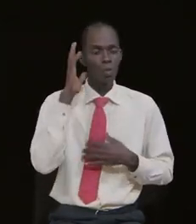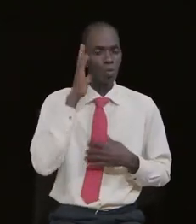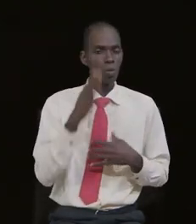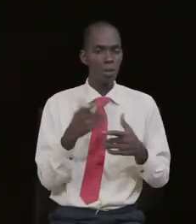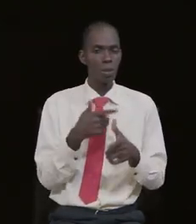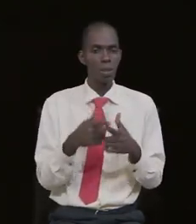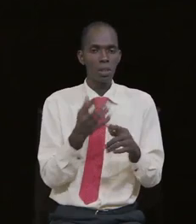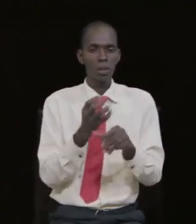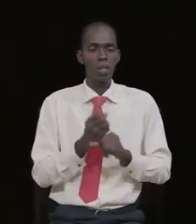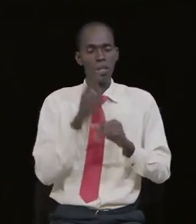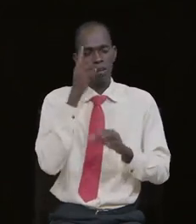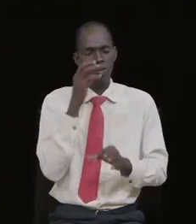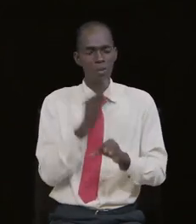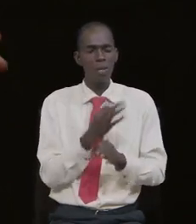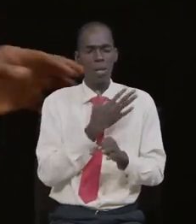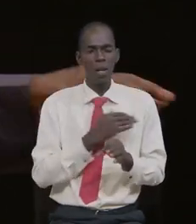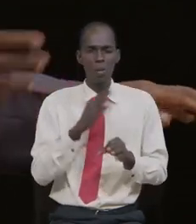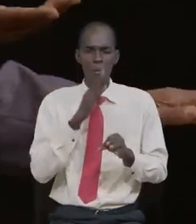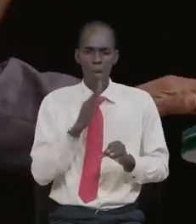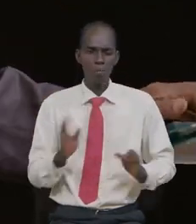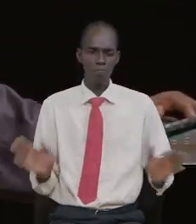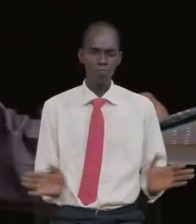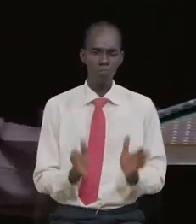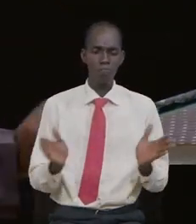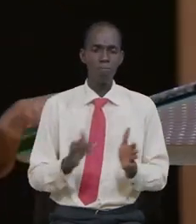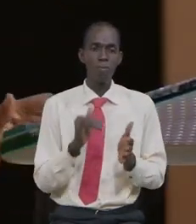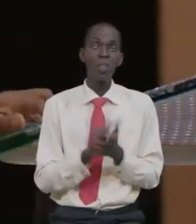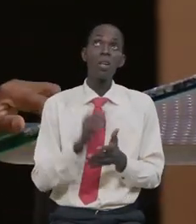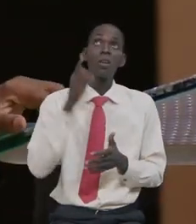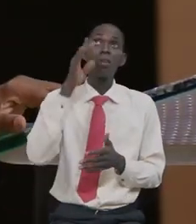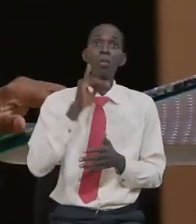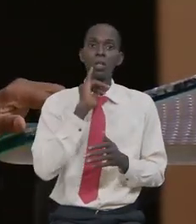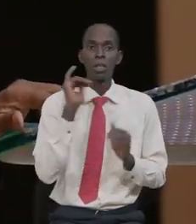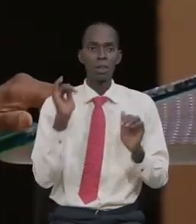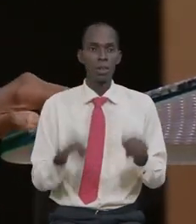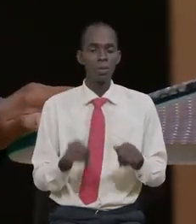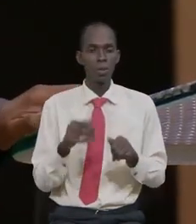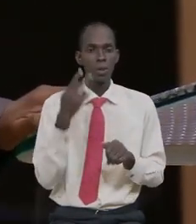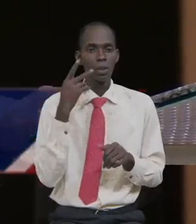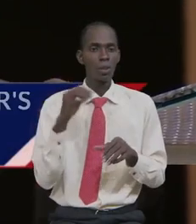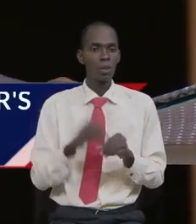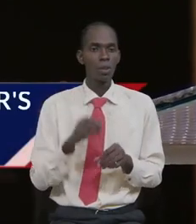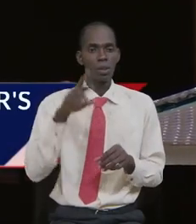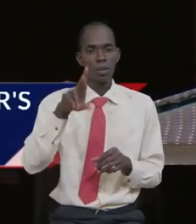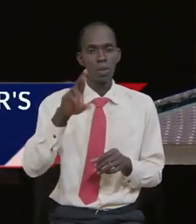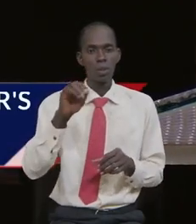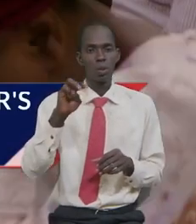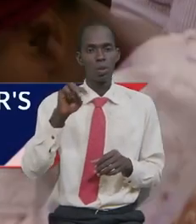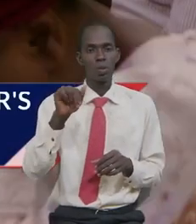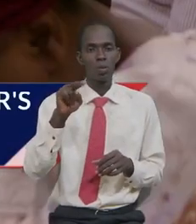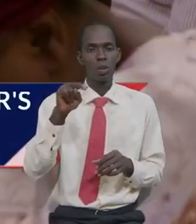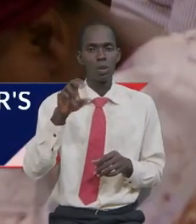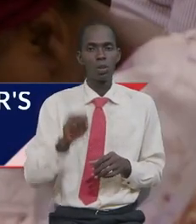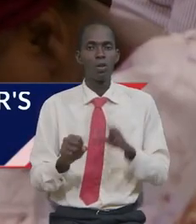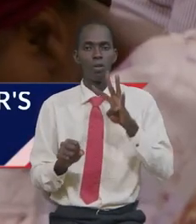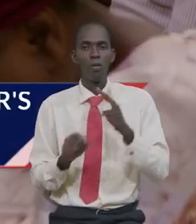will perform everything He has promised. Look at Romans chapter 4. We're reading from verse 20. Romans chapter 4, verse